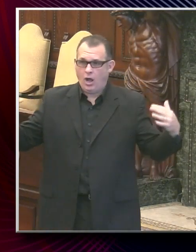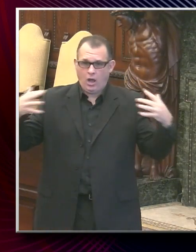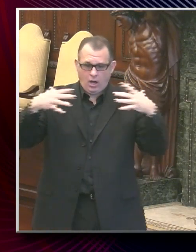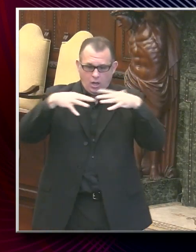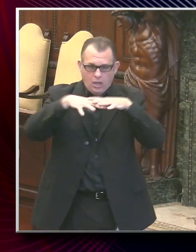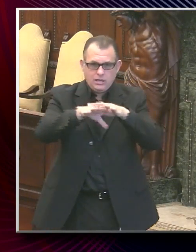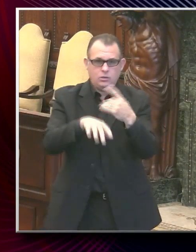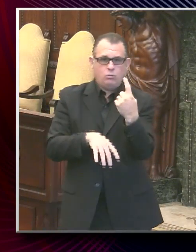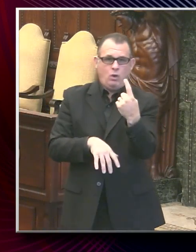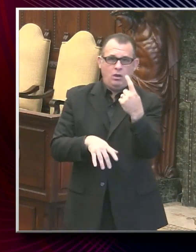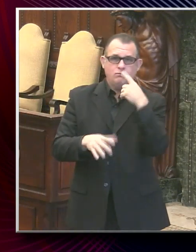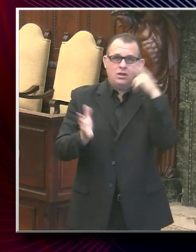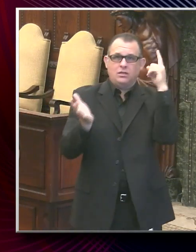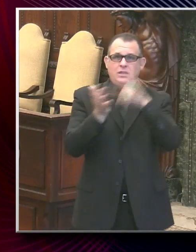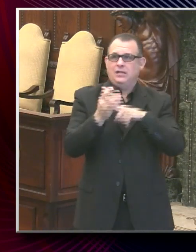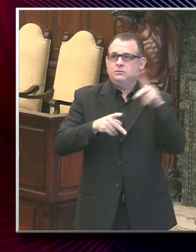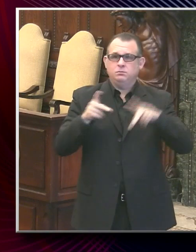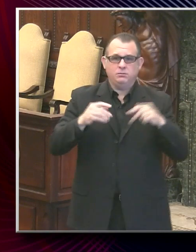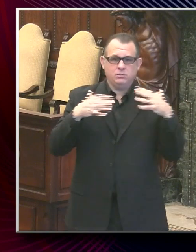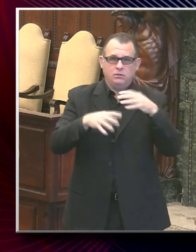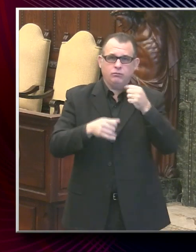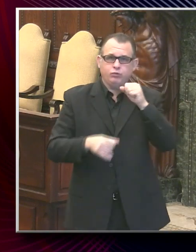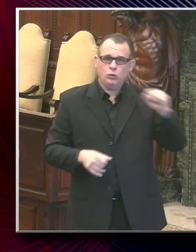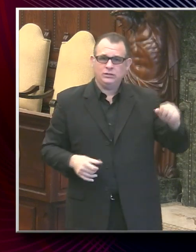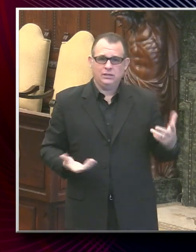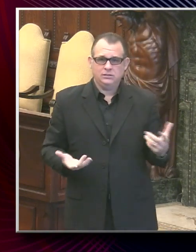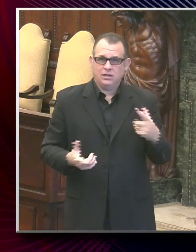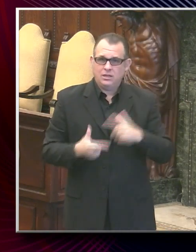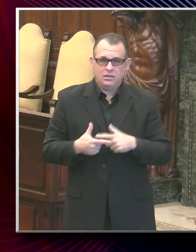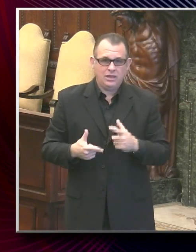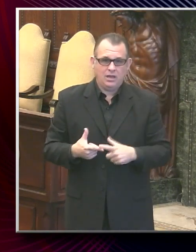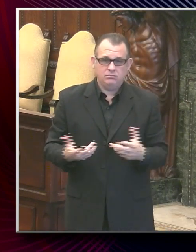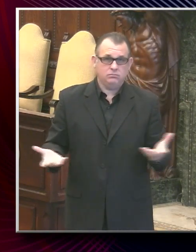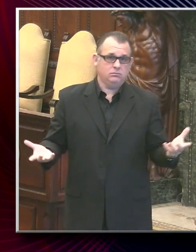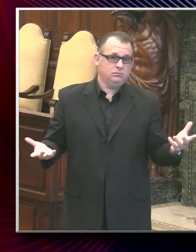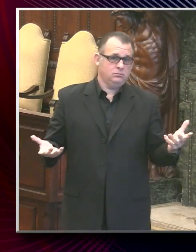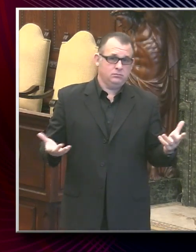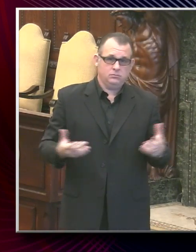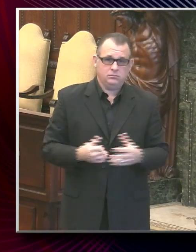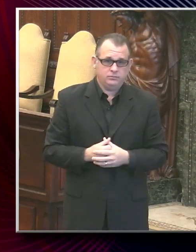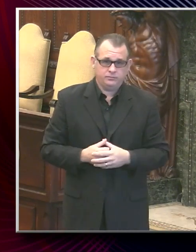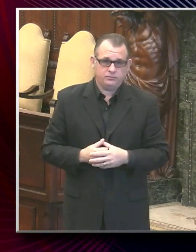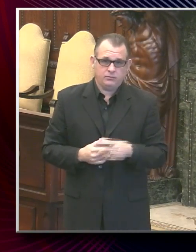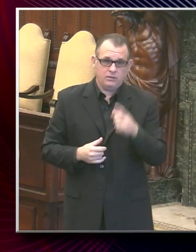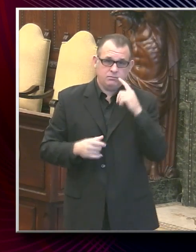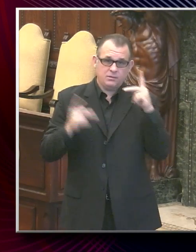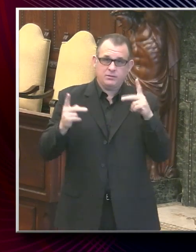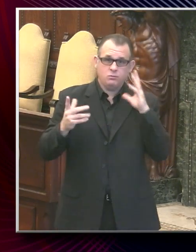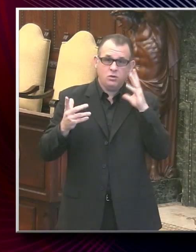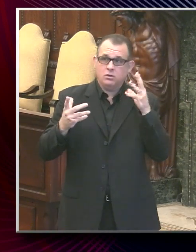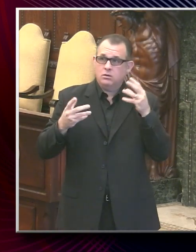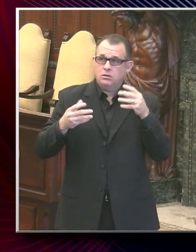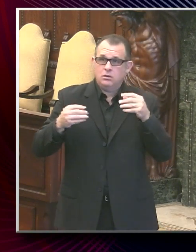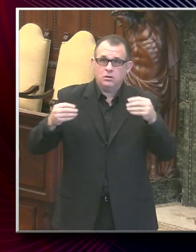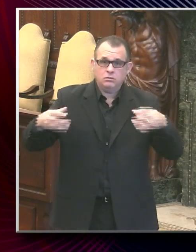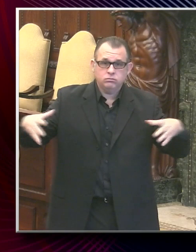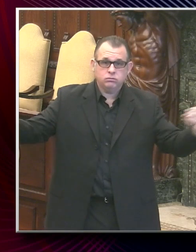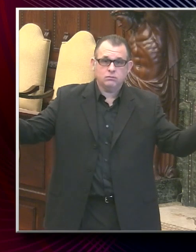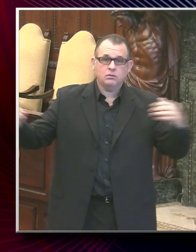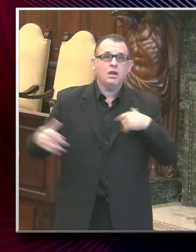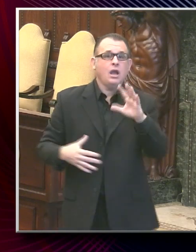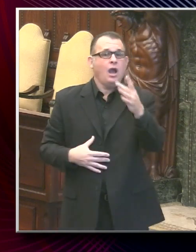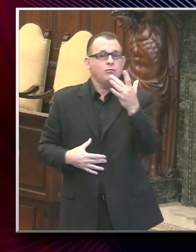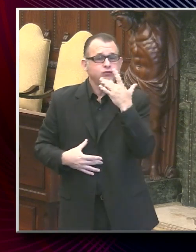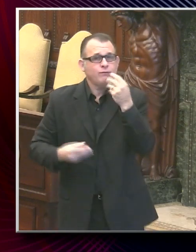a 1,000-person event. And they would, they were going in different directions. So our preference, it's not requirement